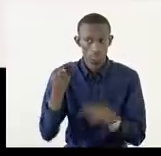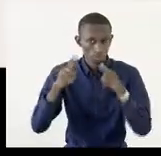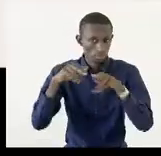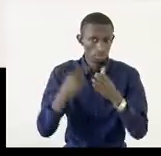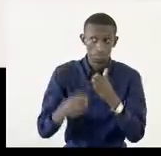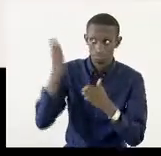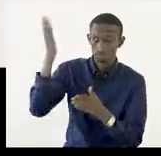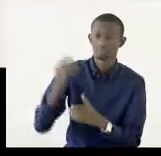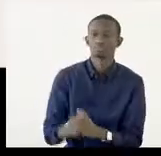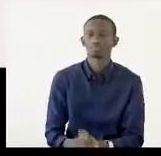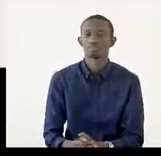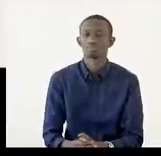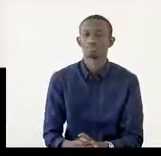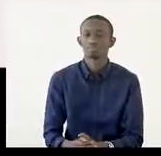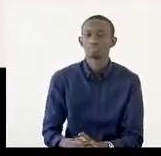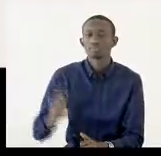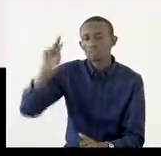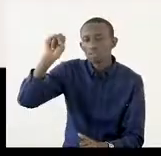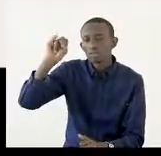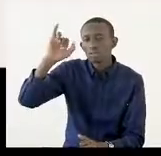happening here. Nitration.